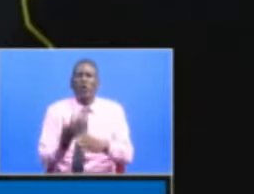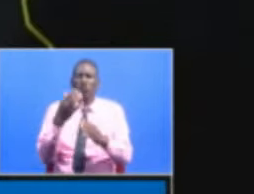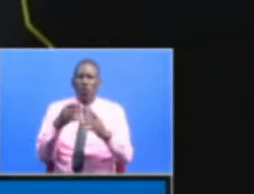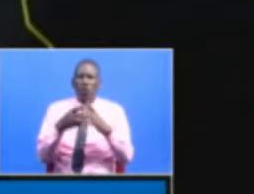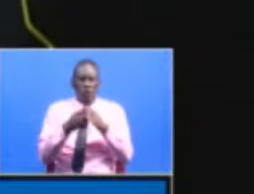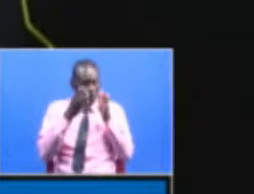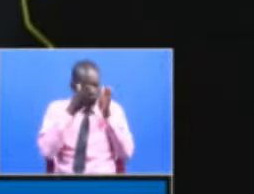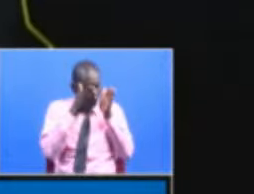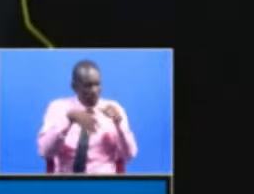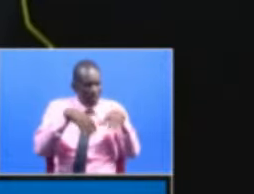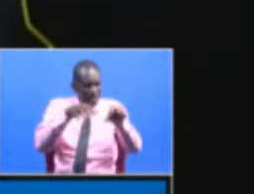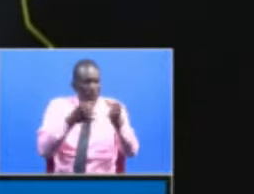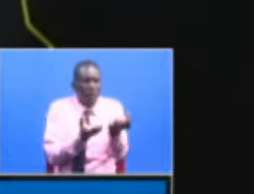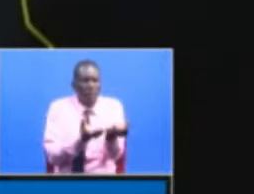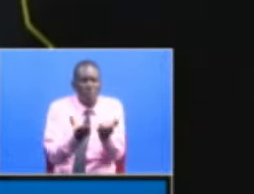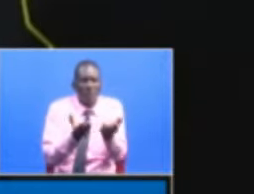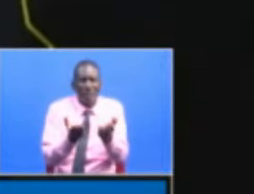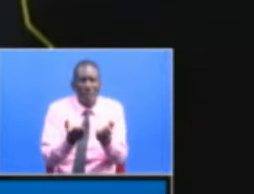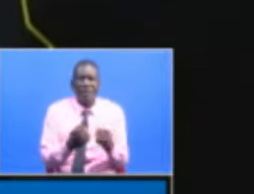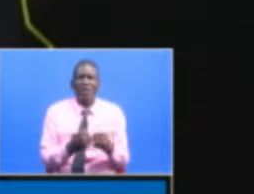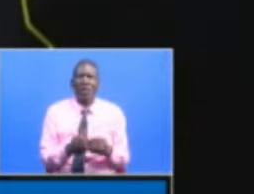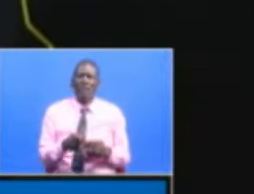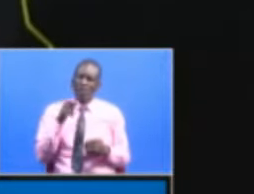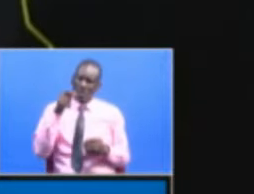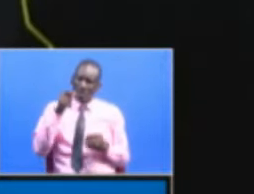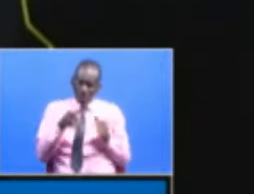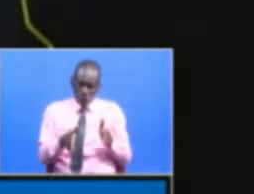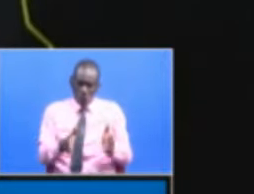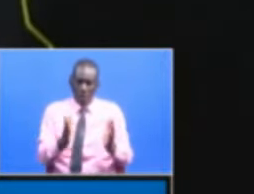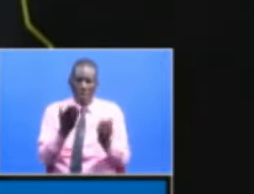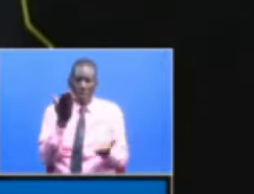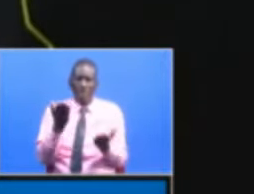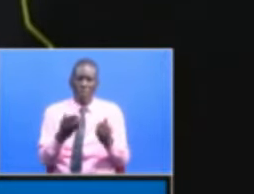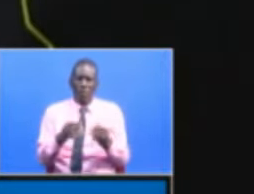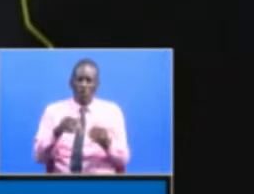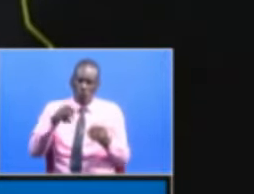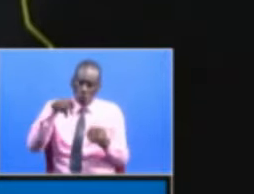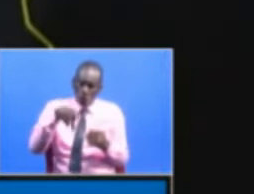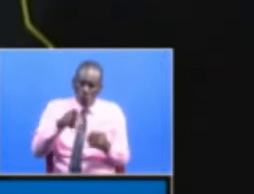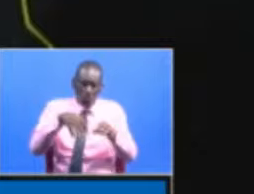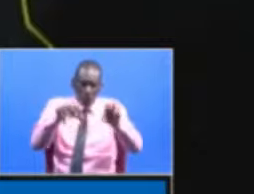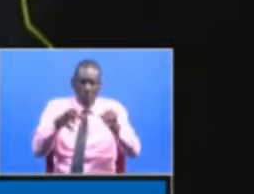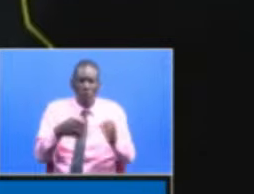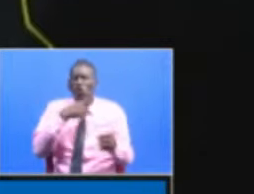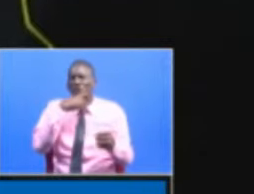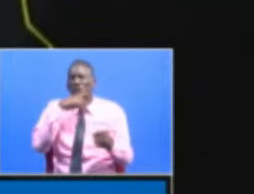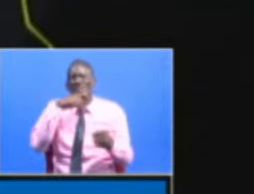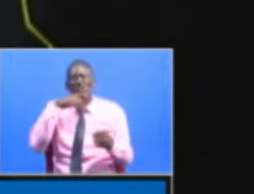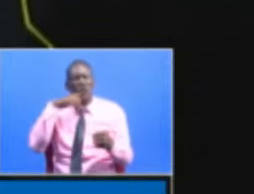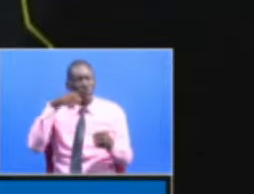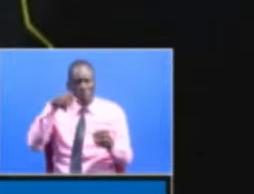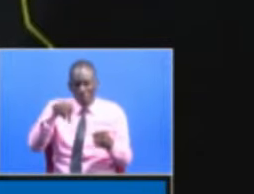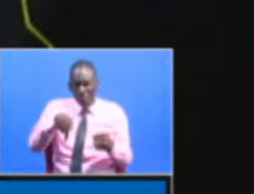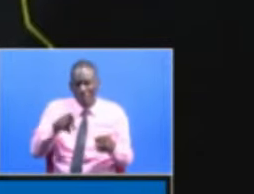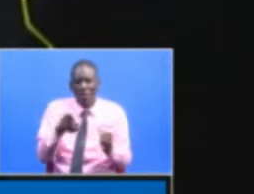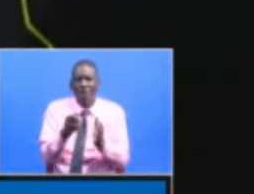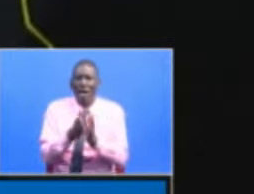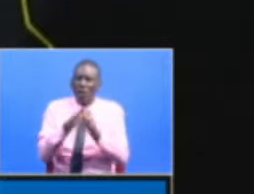of agribusiness. In this case, maybe crop farming of drought-resistant crops, and which they can use it